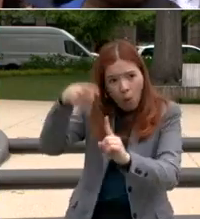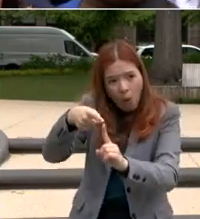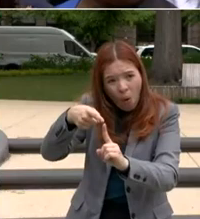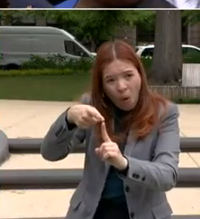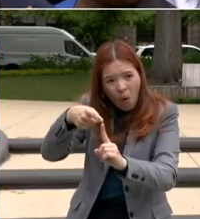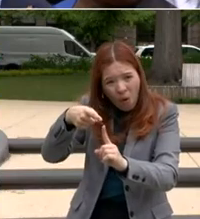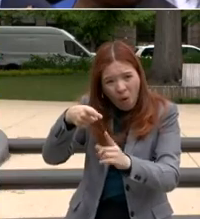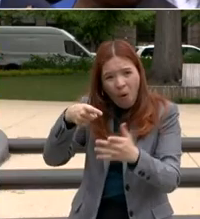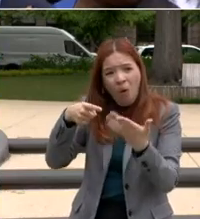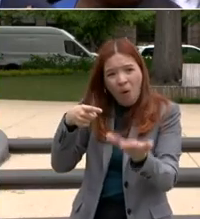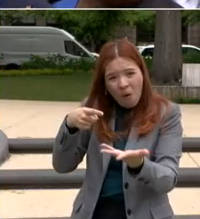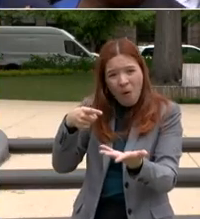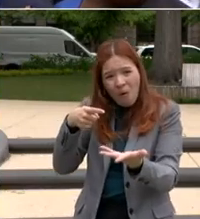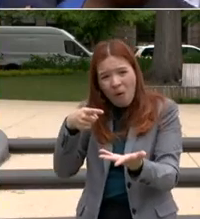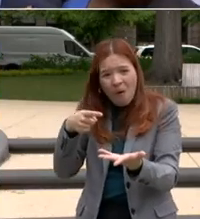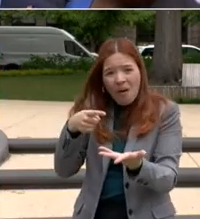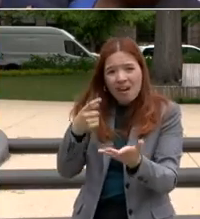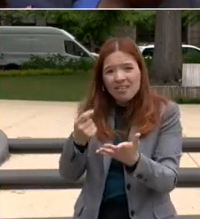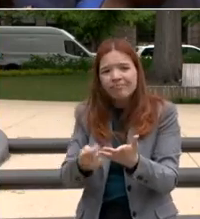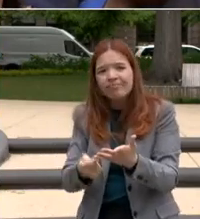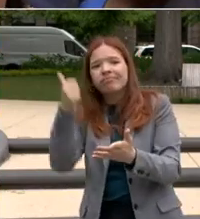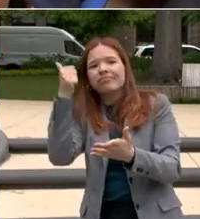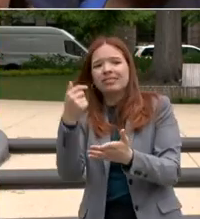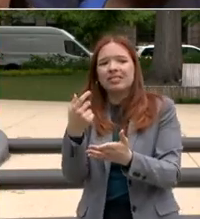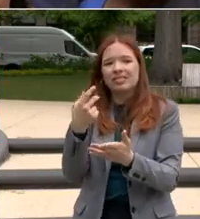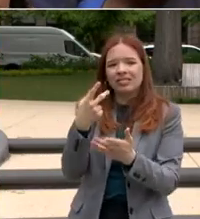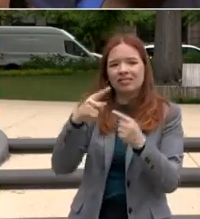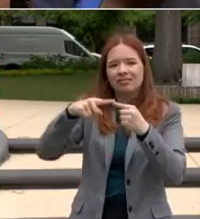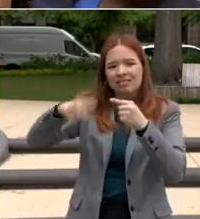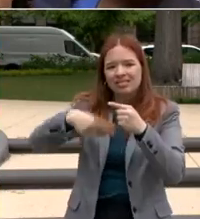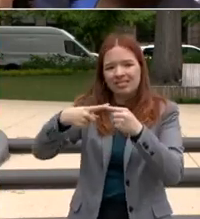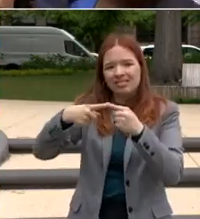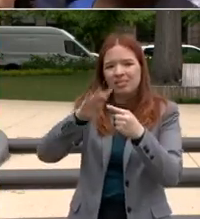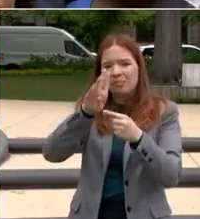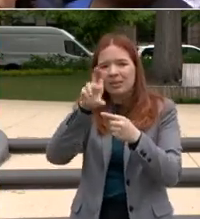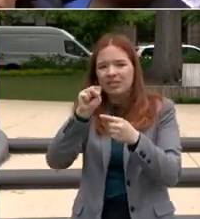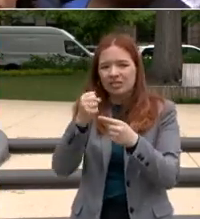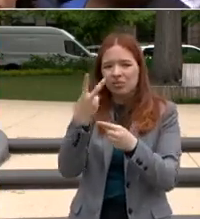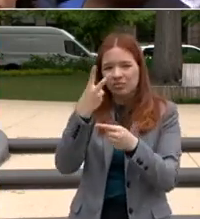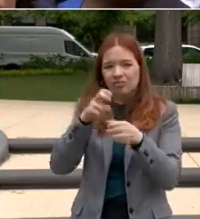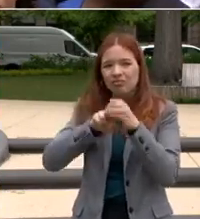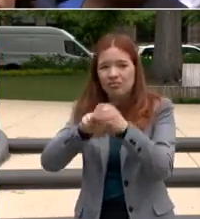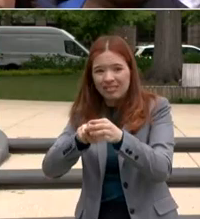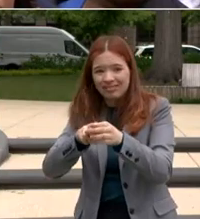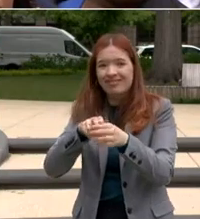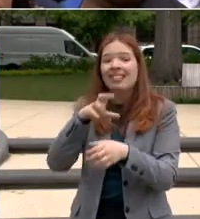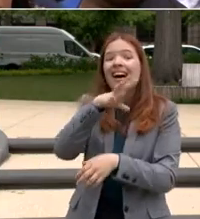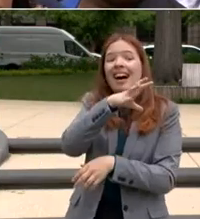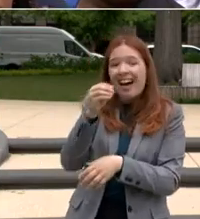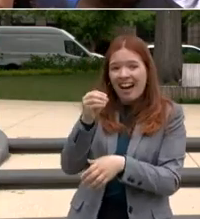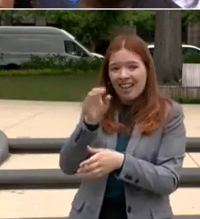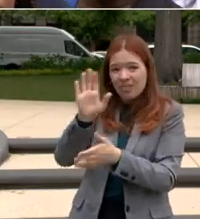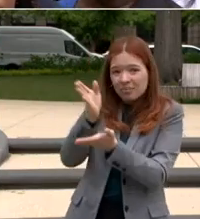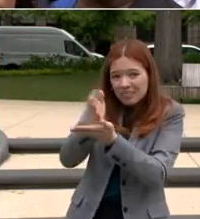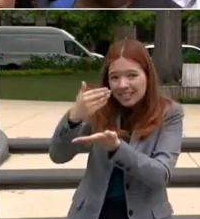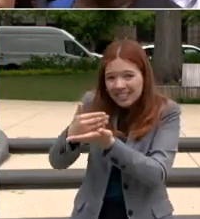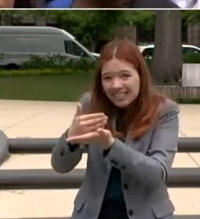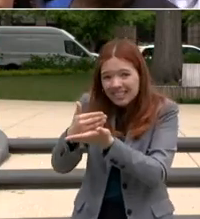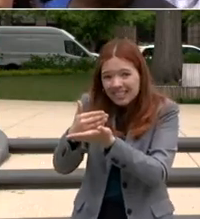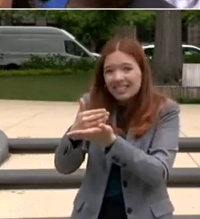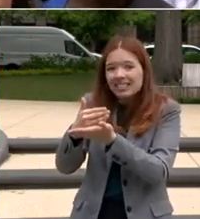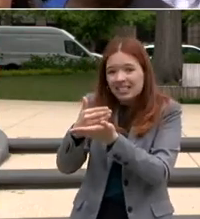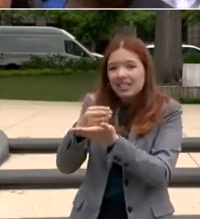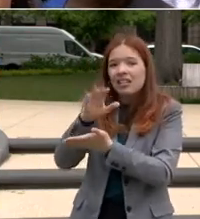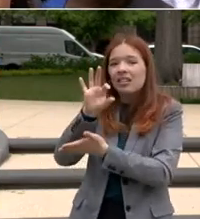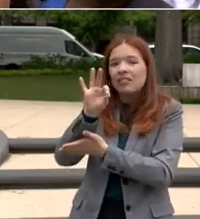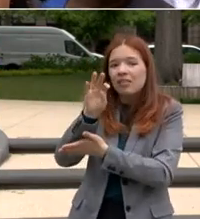cut two major circulator bus routes that serve the downtown area with your budget proposal, the McPherson Square to Woodley Park route, which was